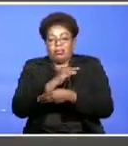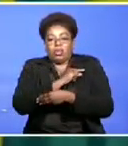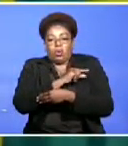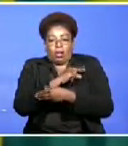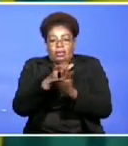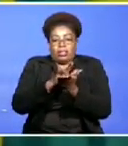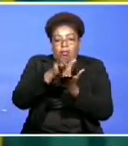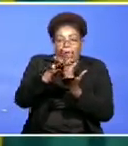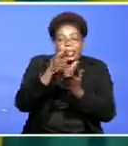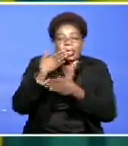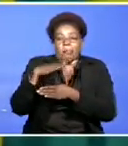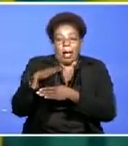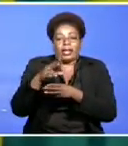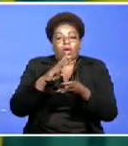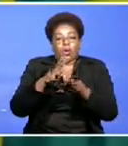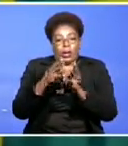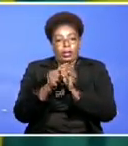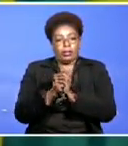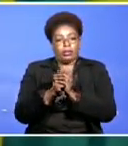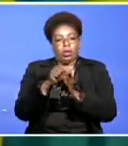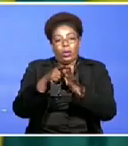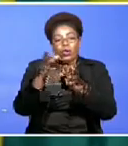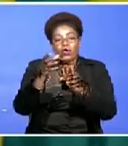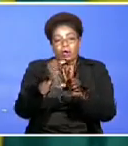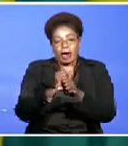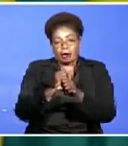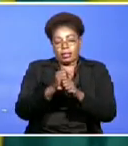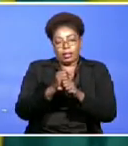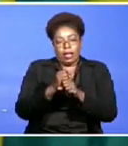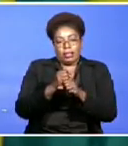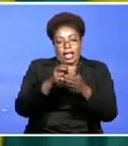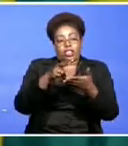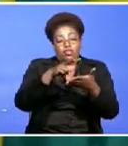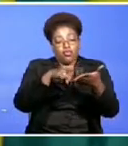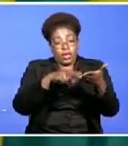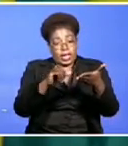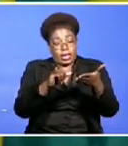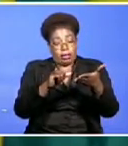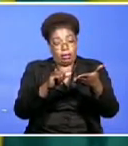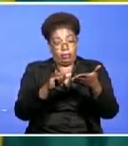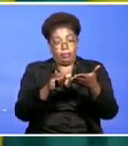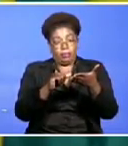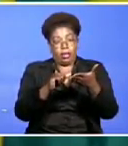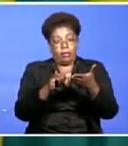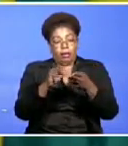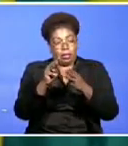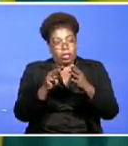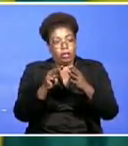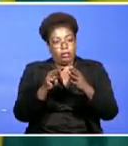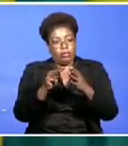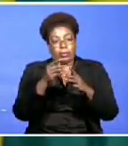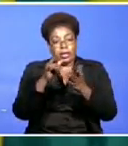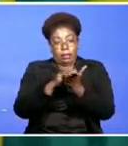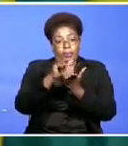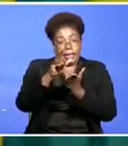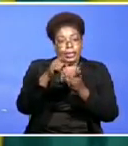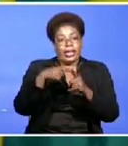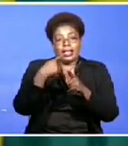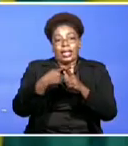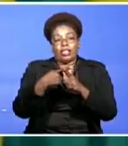weather. Once you've gotten a instrument rating and you got a multi-engine rating, you're normally required